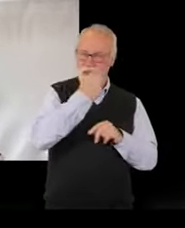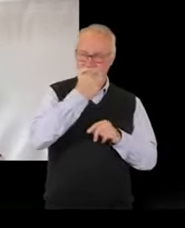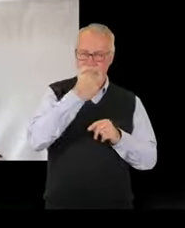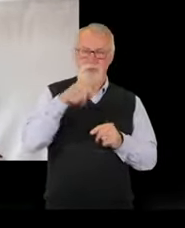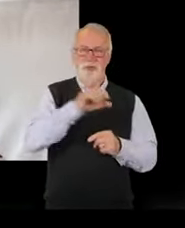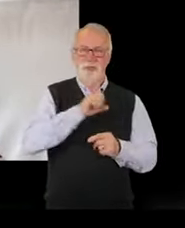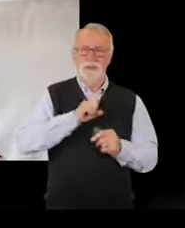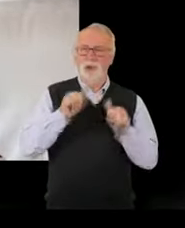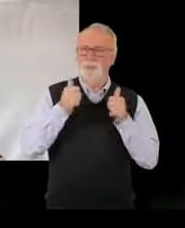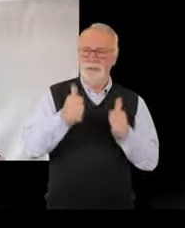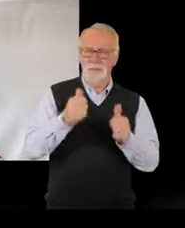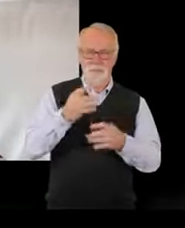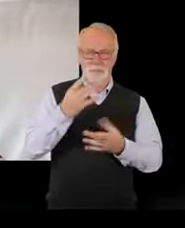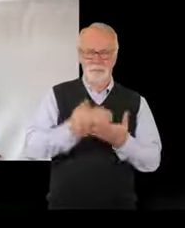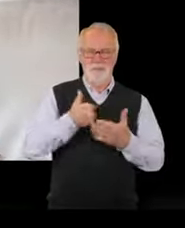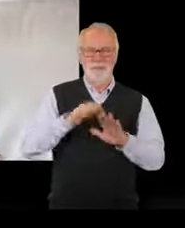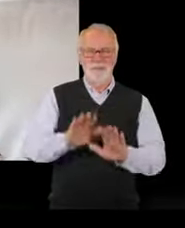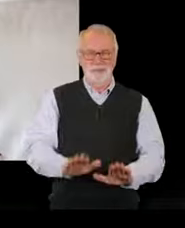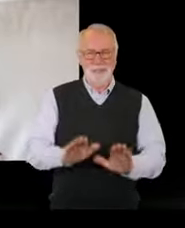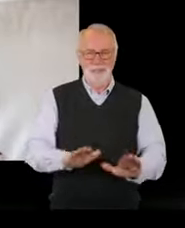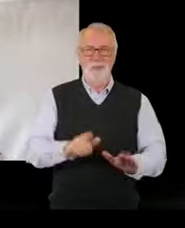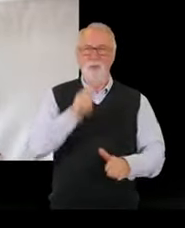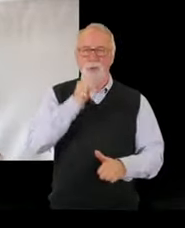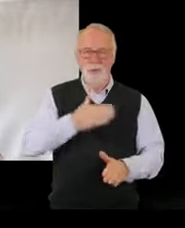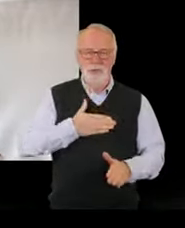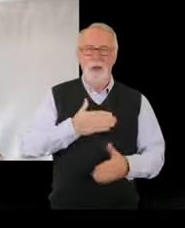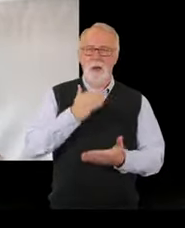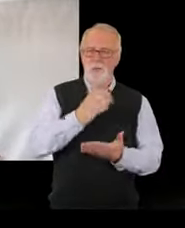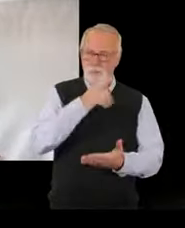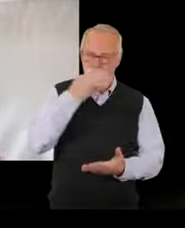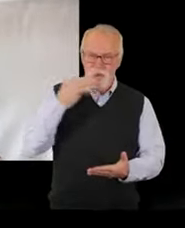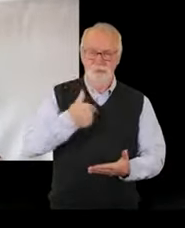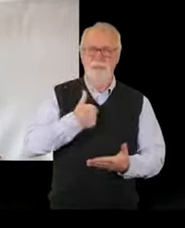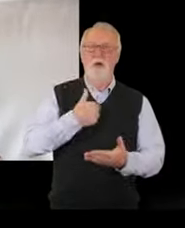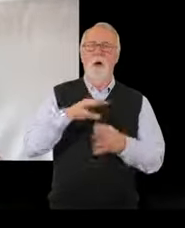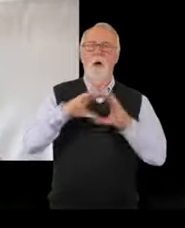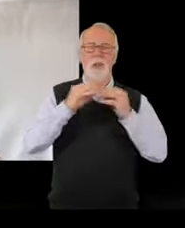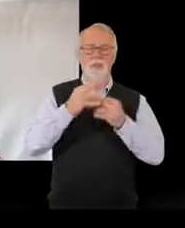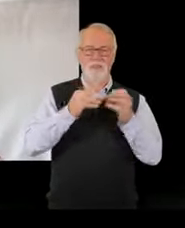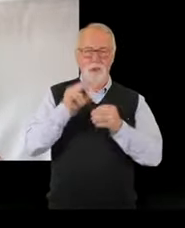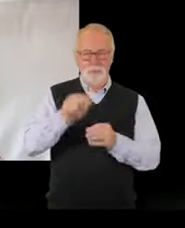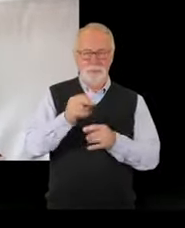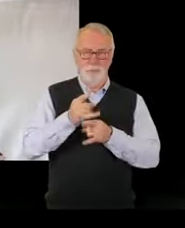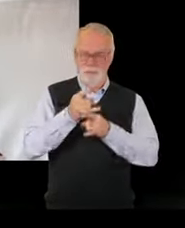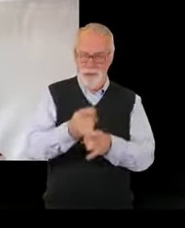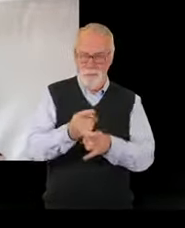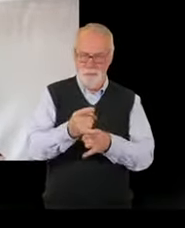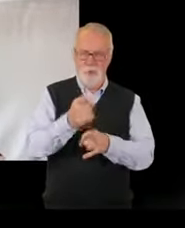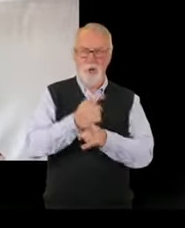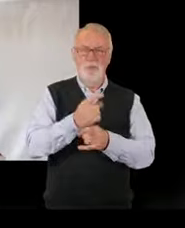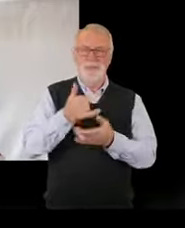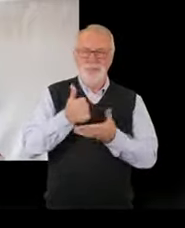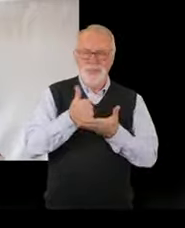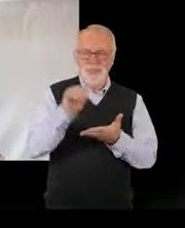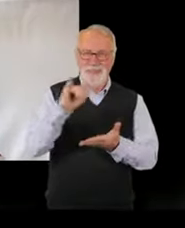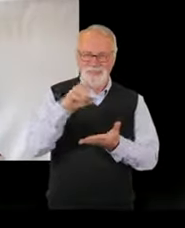told me, assured me that there was a lot of things could be done to help me. There was a lot of aids I could get. There was a lot of help out there. And when she